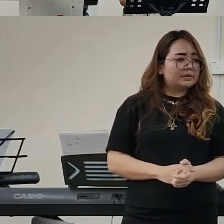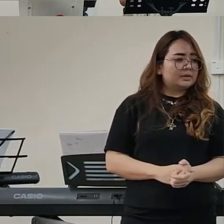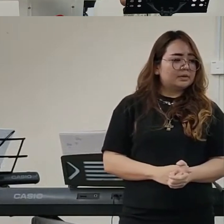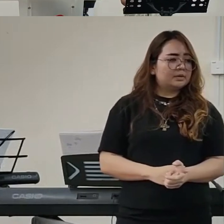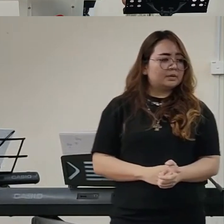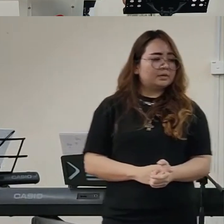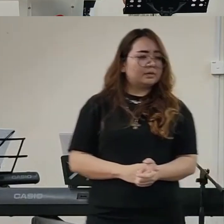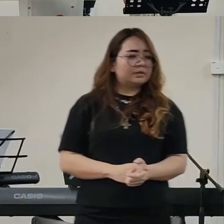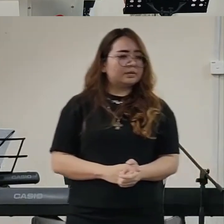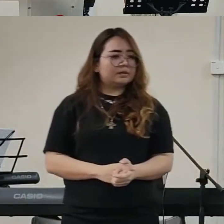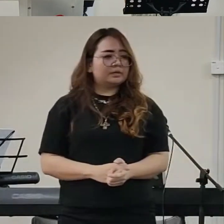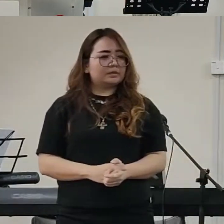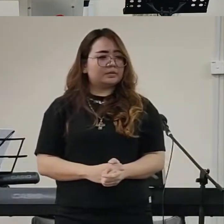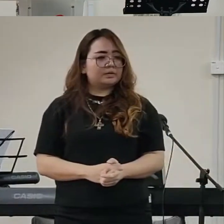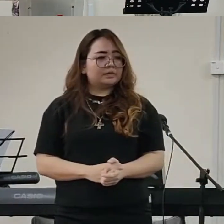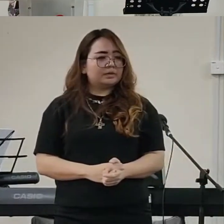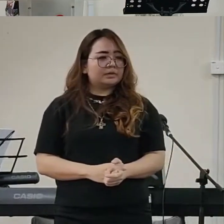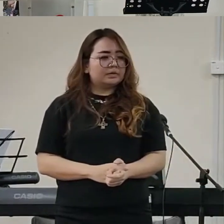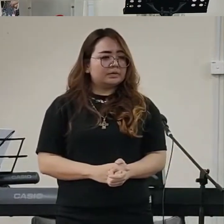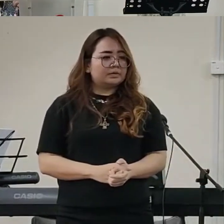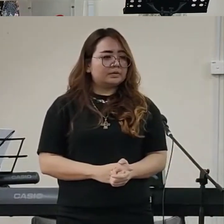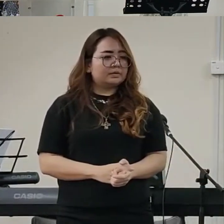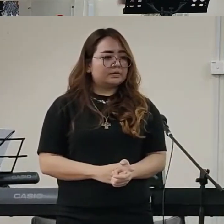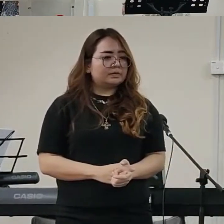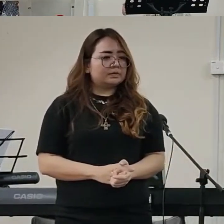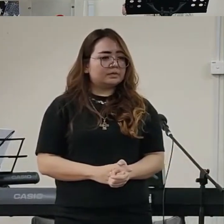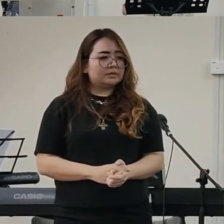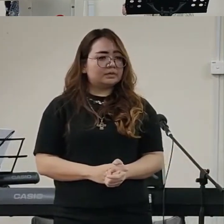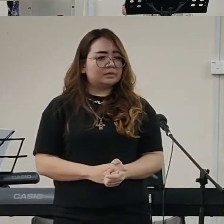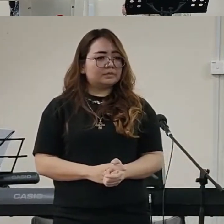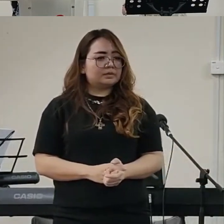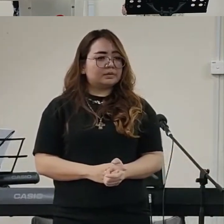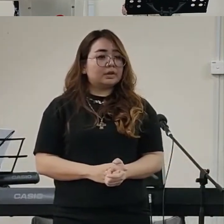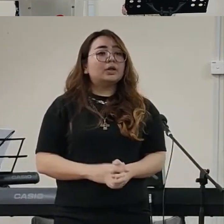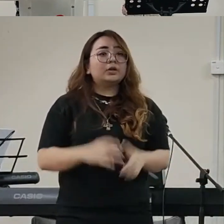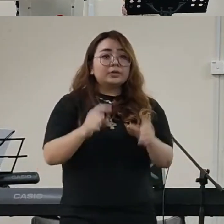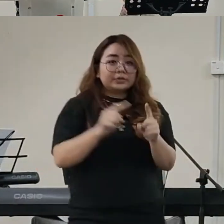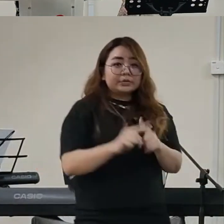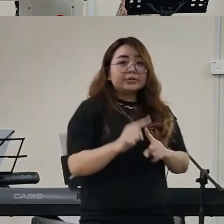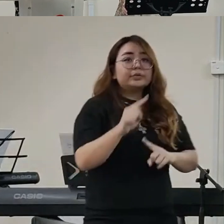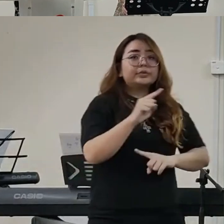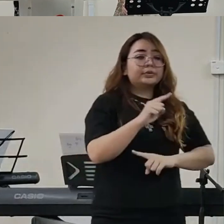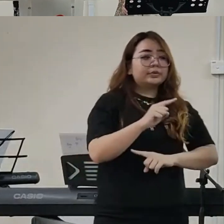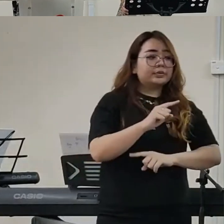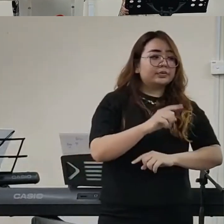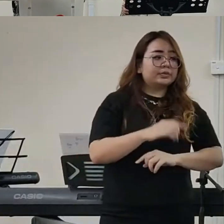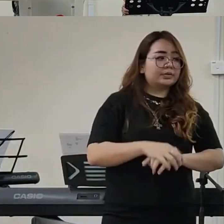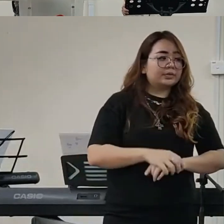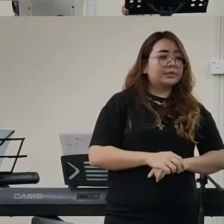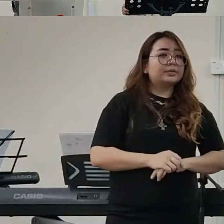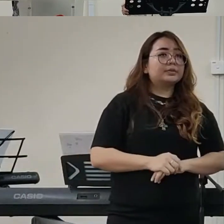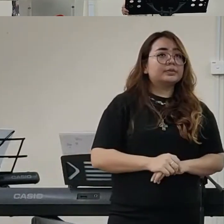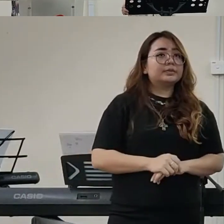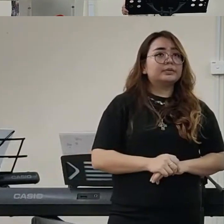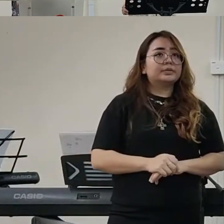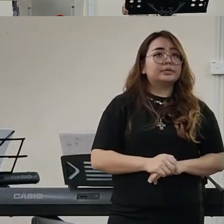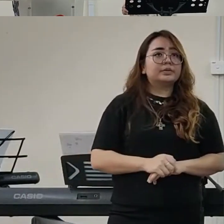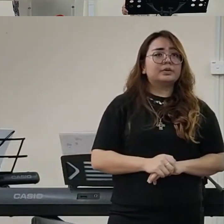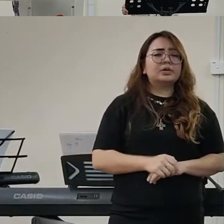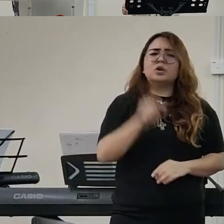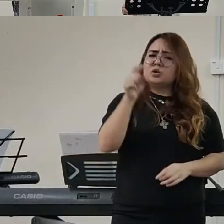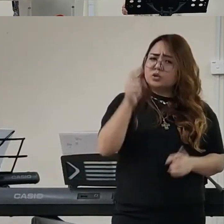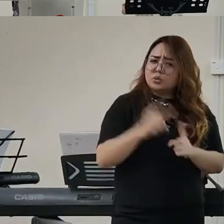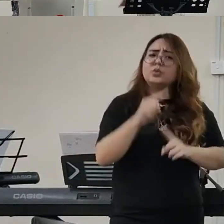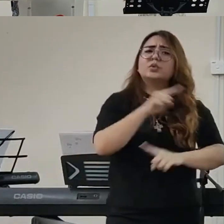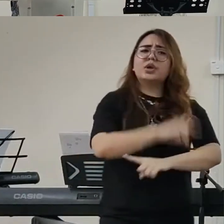called Reverend Edmund. Put me as a shepherd. I don't know how, what it means." Today, God is giving you the answer. From Ezekiel chapter 34, you get the